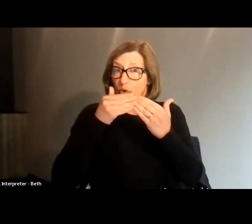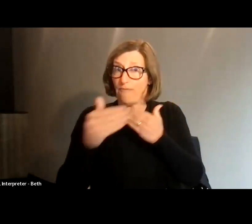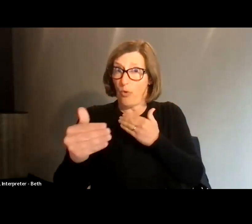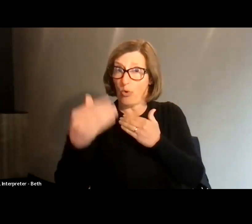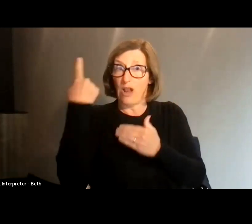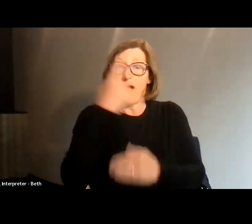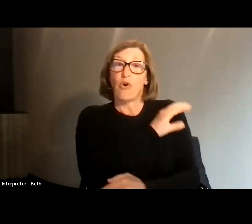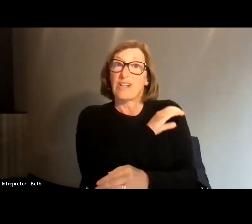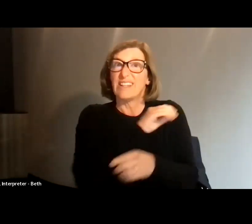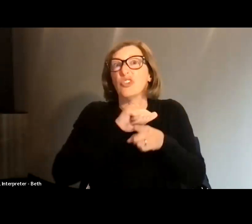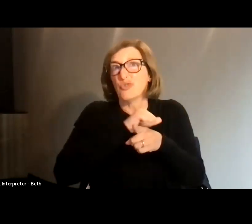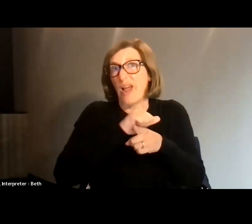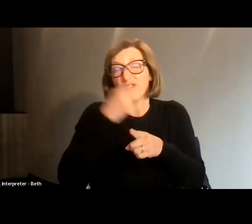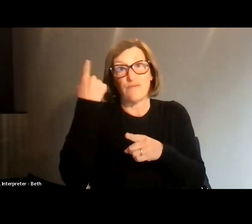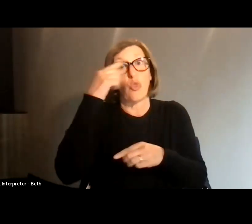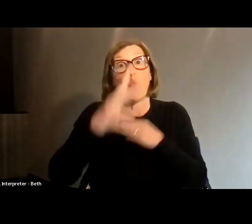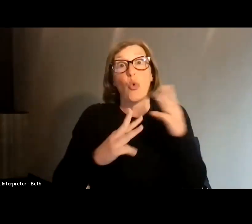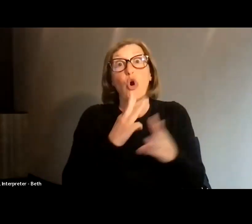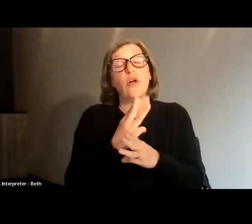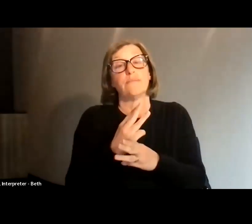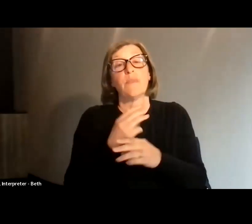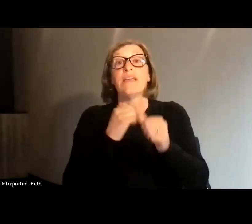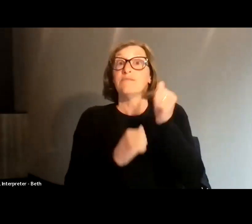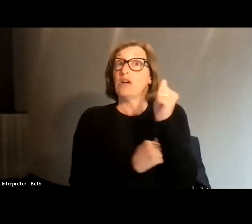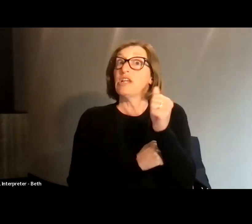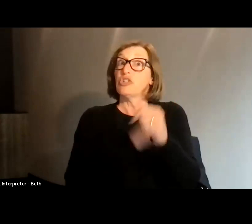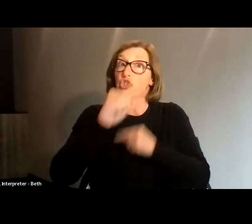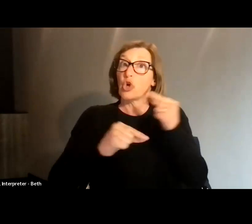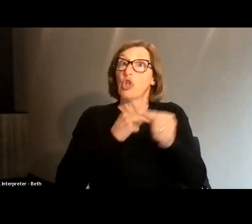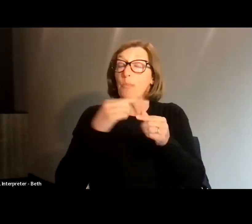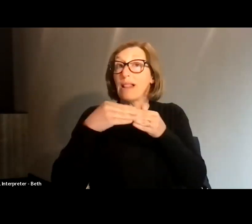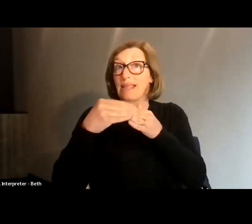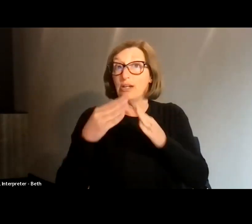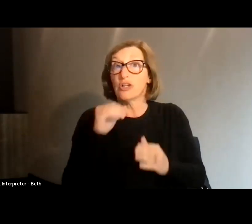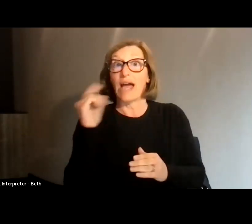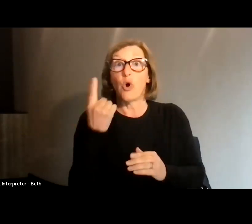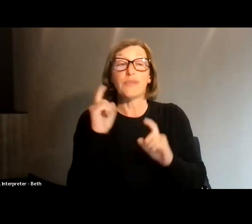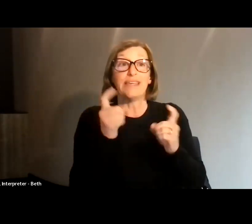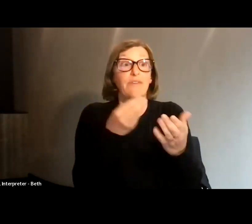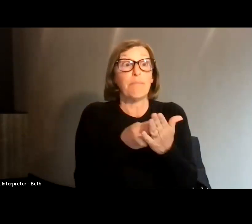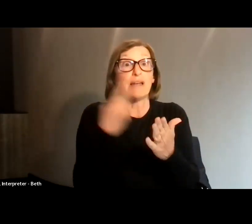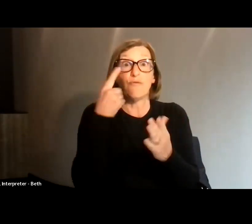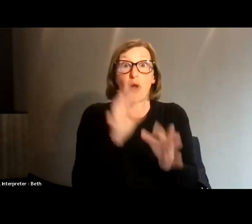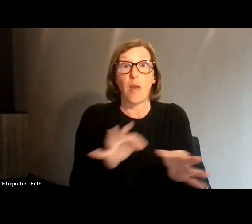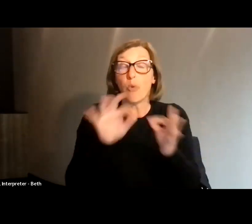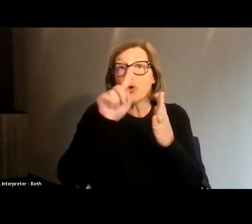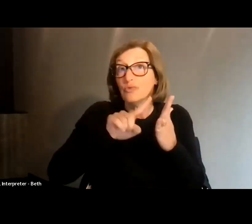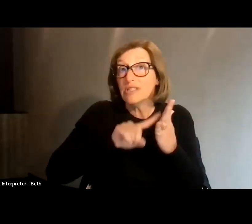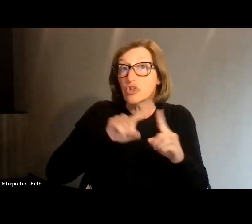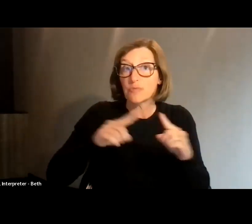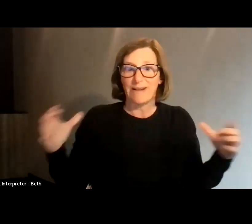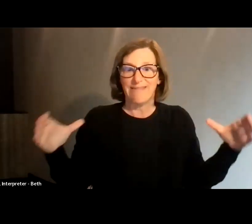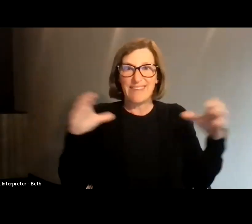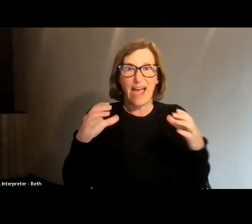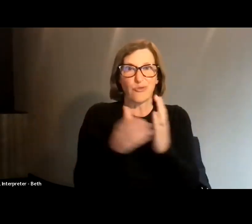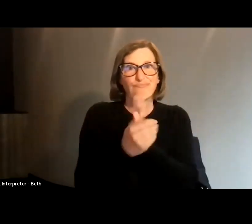trials around the world. Foundation is a global leader. It's not just funding critical research for retinal disease, but bringing experts together